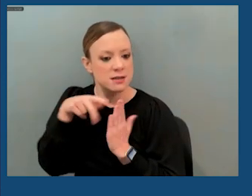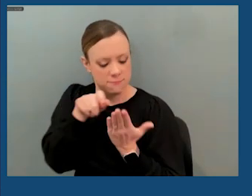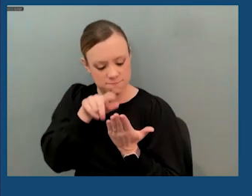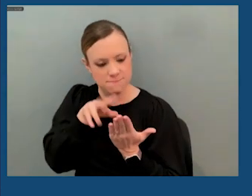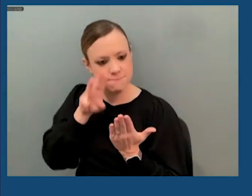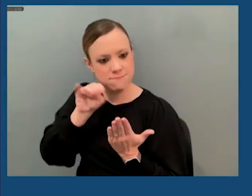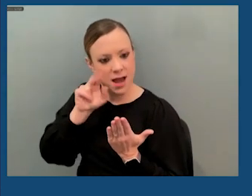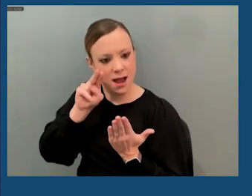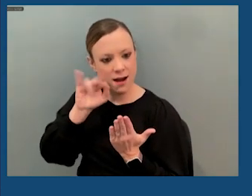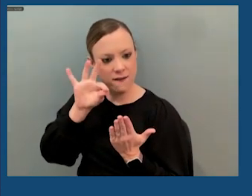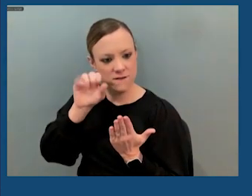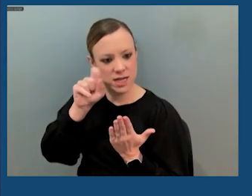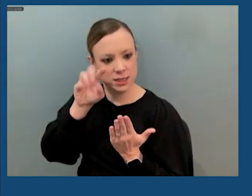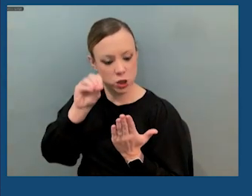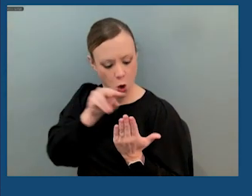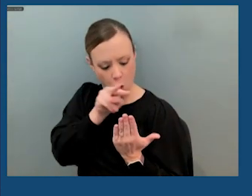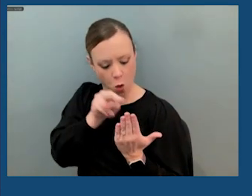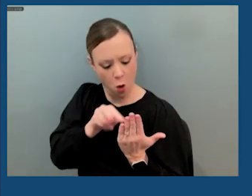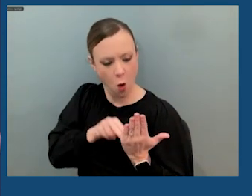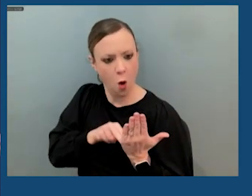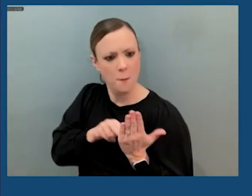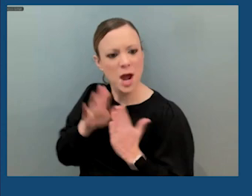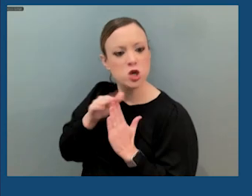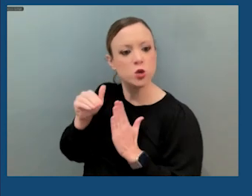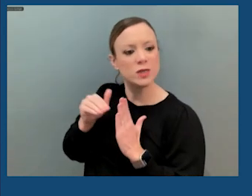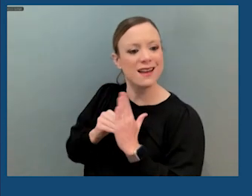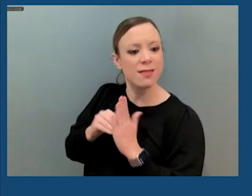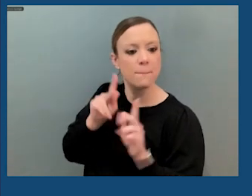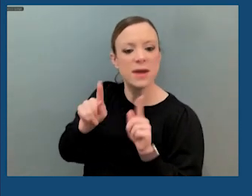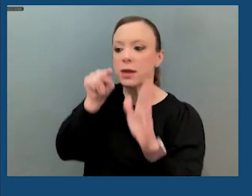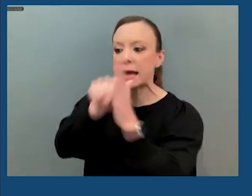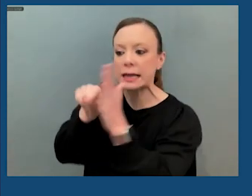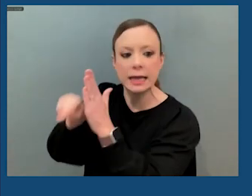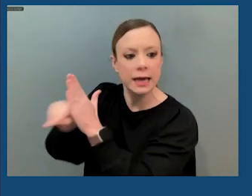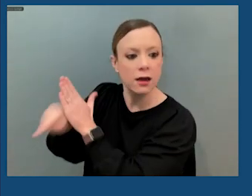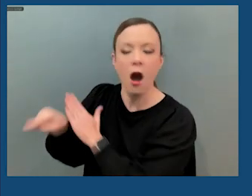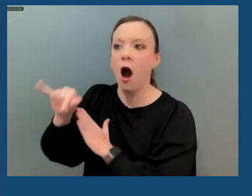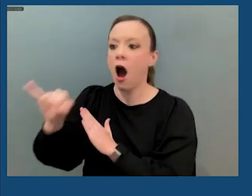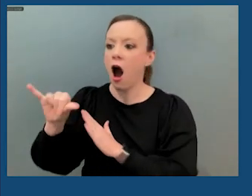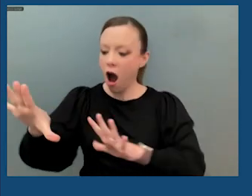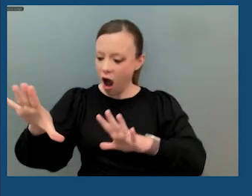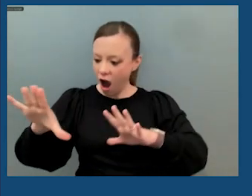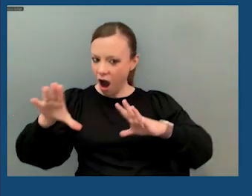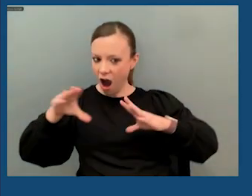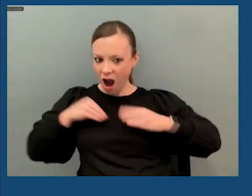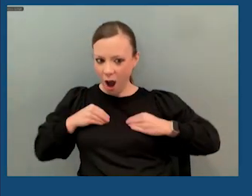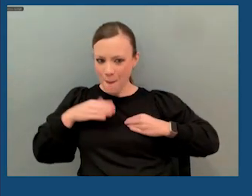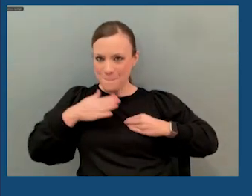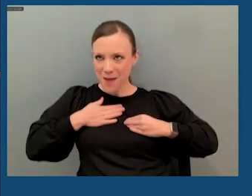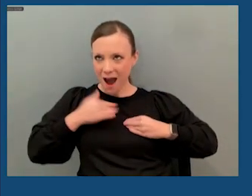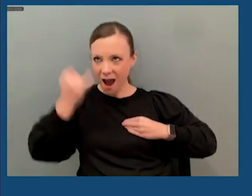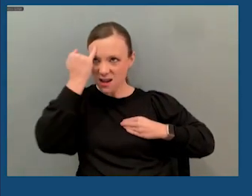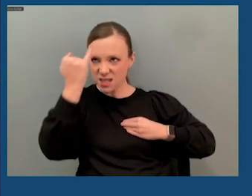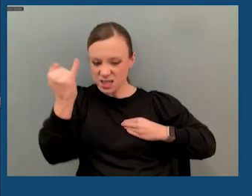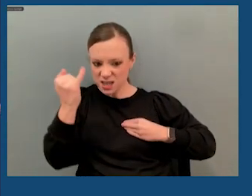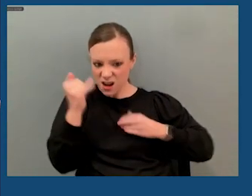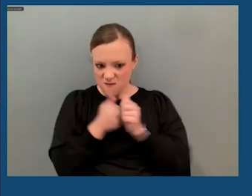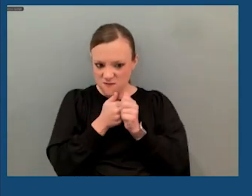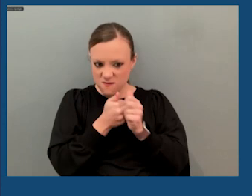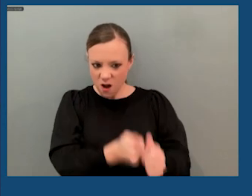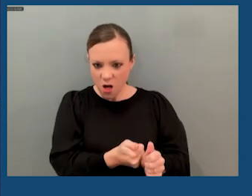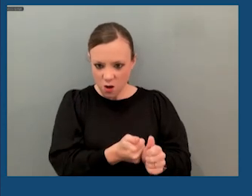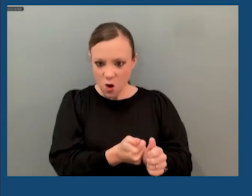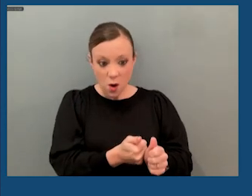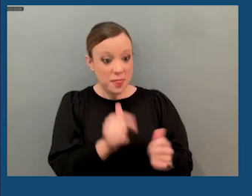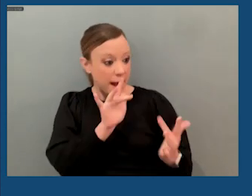about how people were killed in New Zealand and basically absorb that as his own. That was the playbook. Then he, on the internet, is